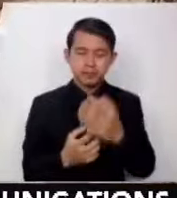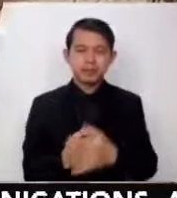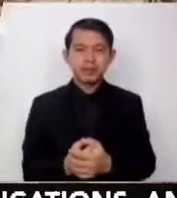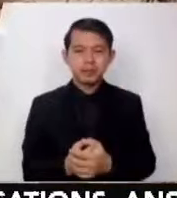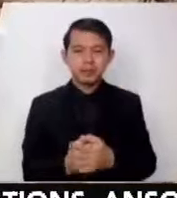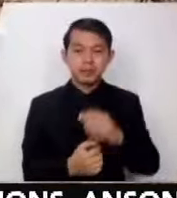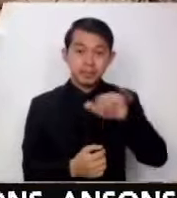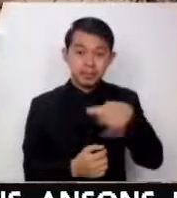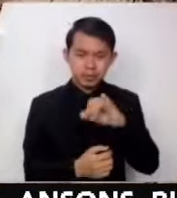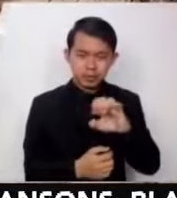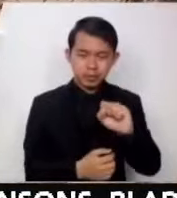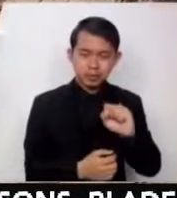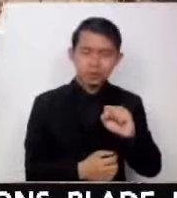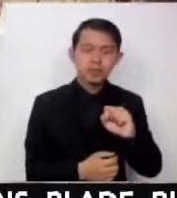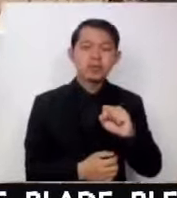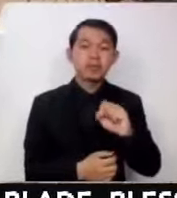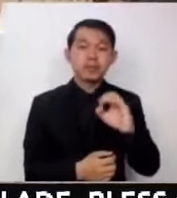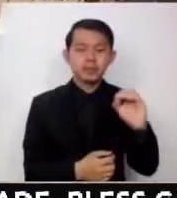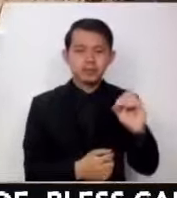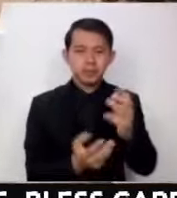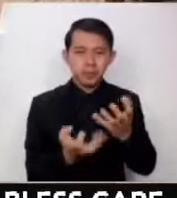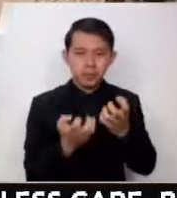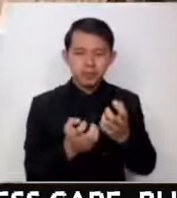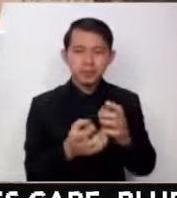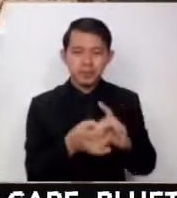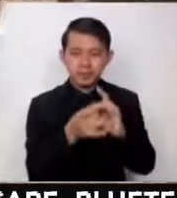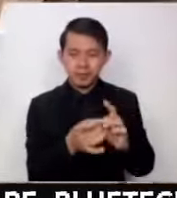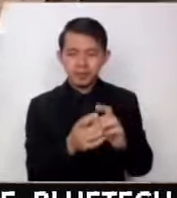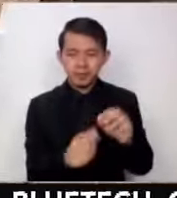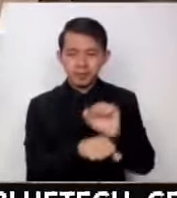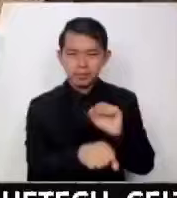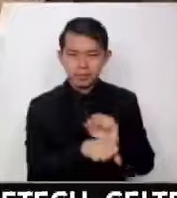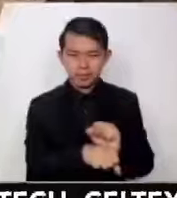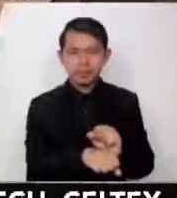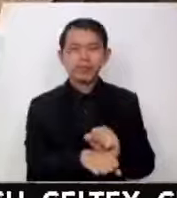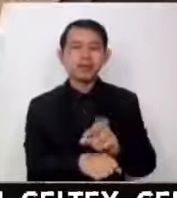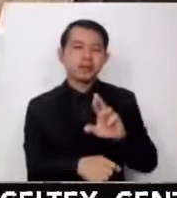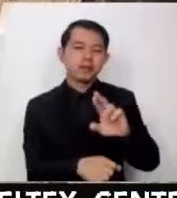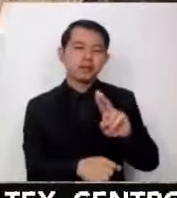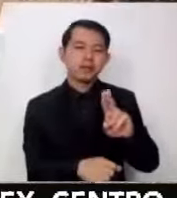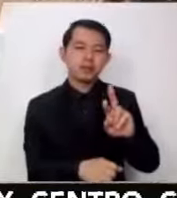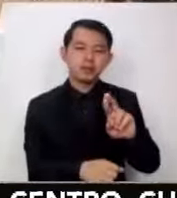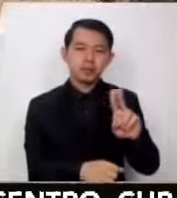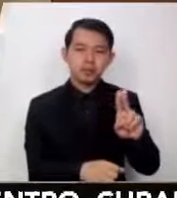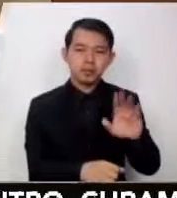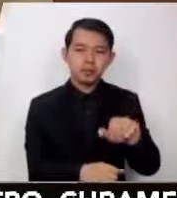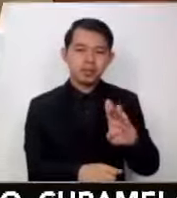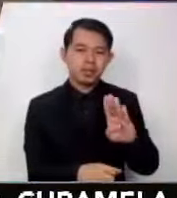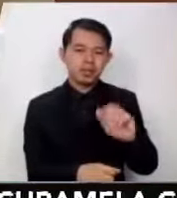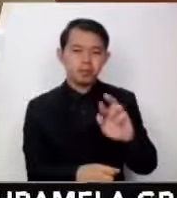siya na makatrabaho si Naruru Madrid at Barbie Forteza.